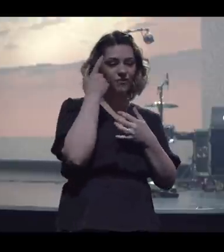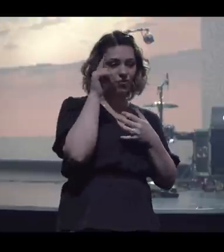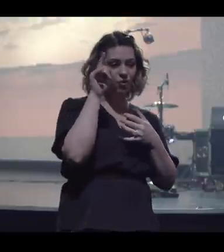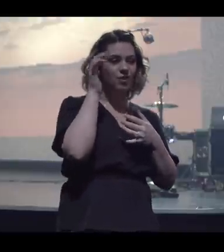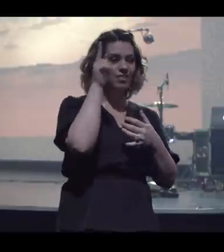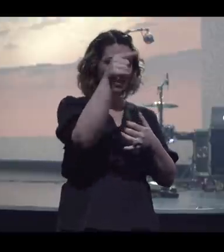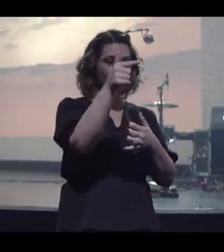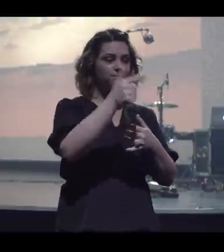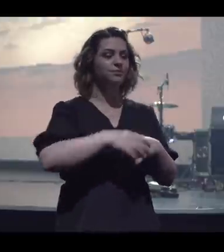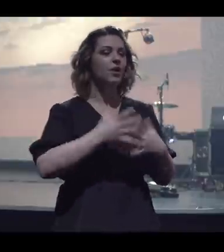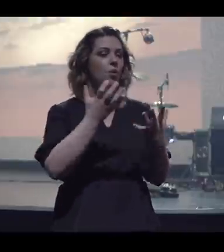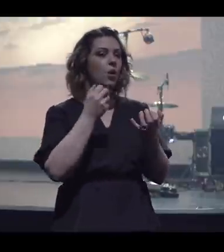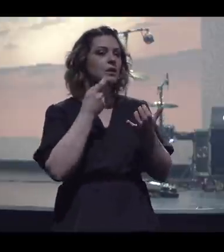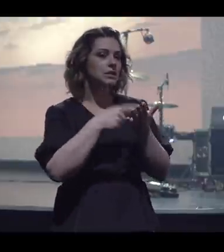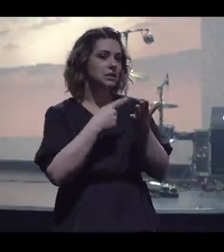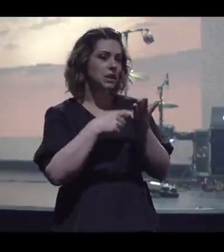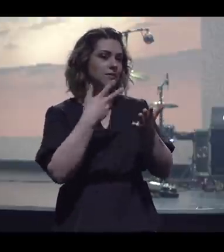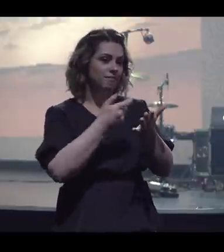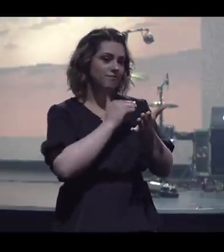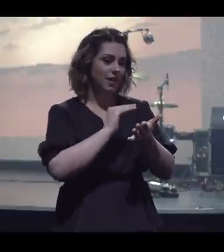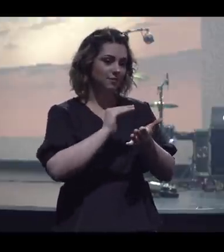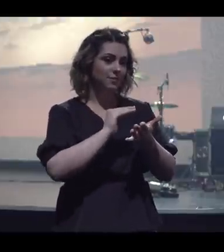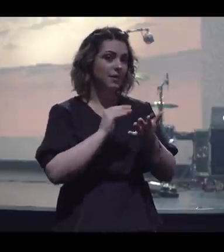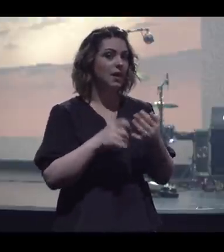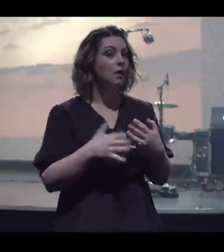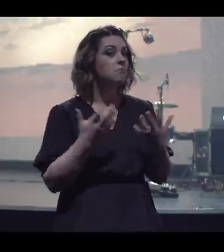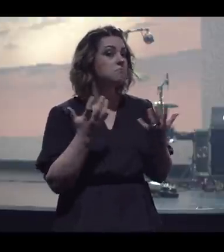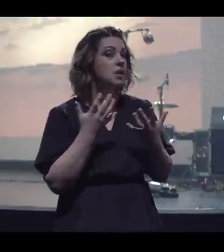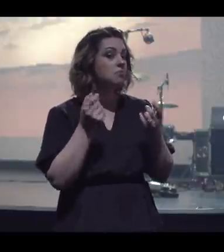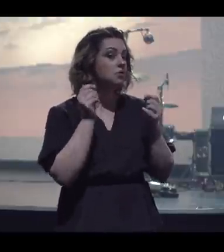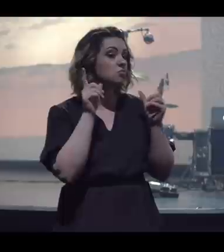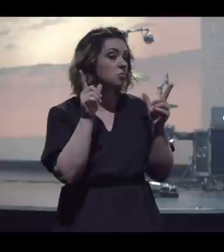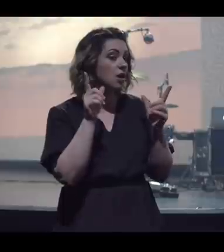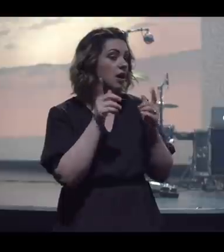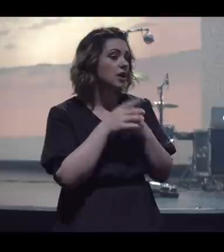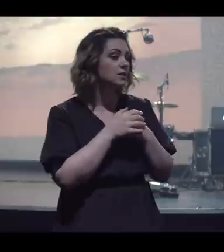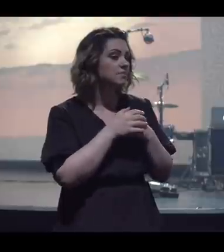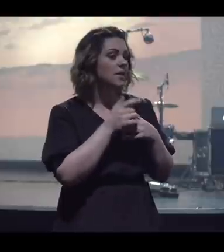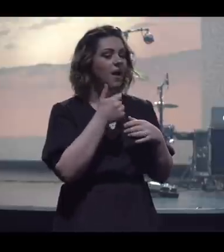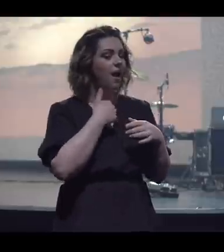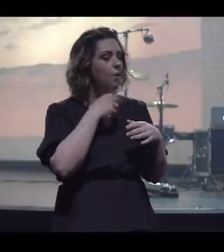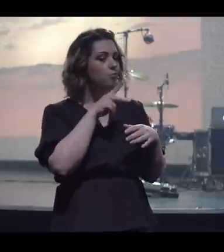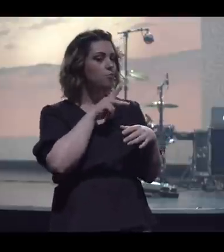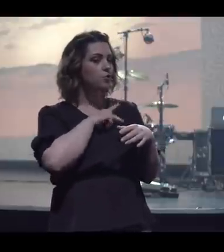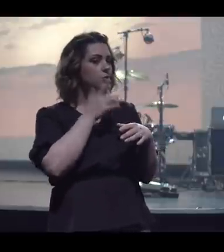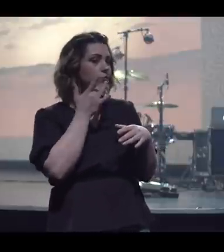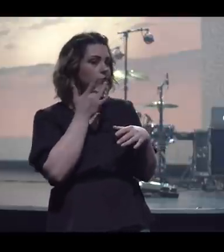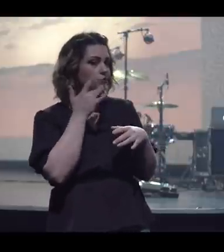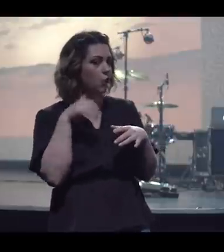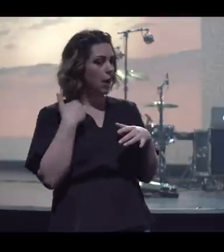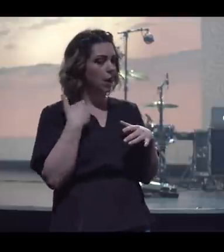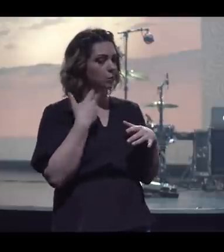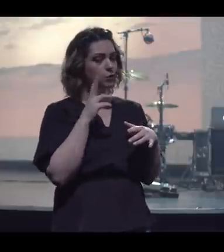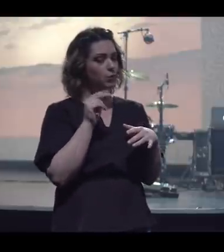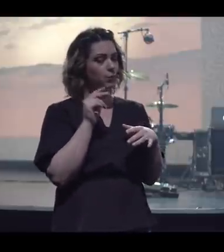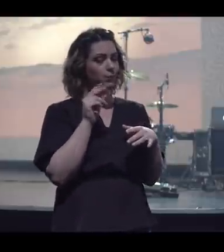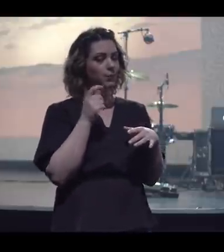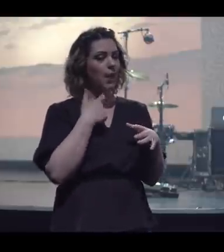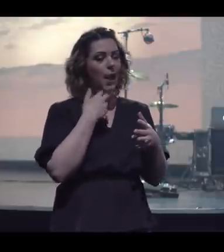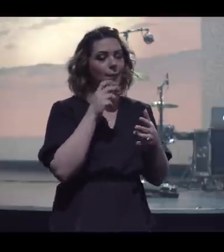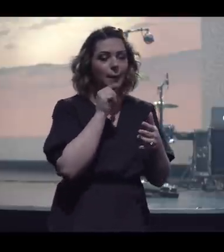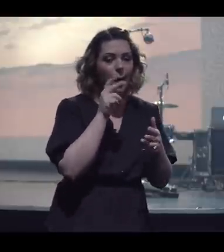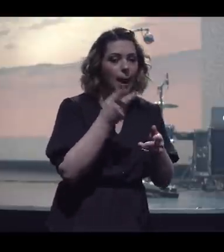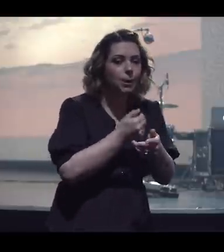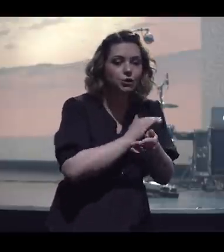lambs. This might surprise you, but I have never really cared for livestock personally. Like, I'm not a farmer, I'm not a shepherd.